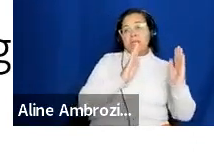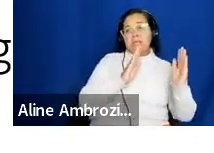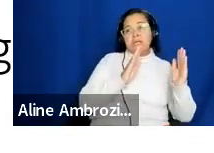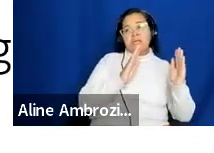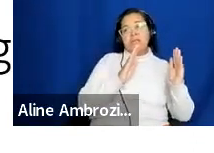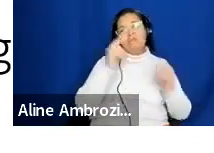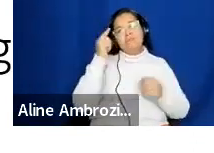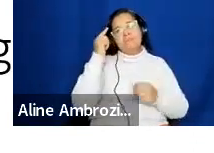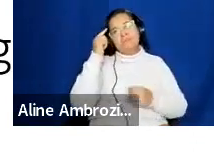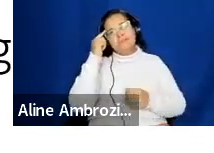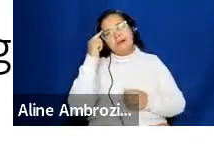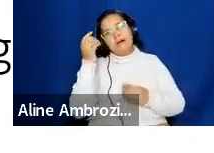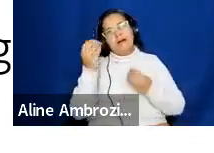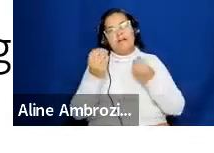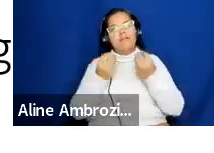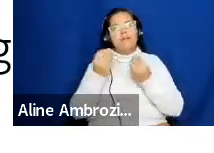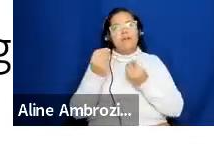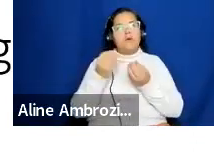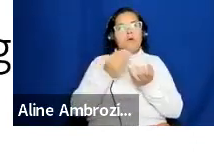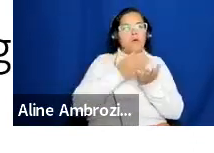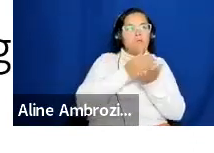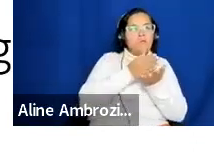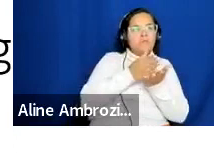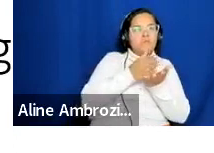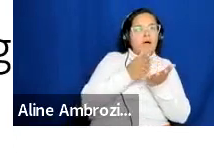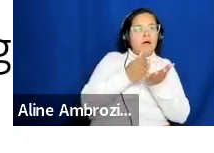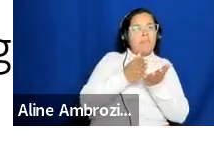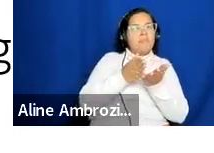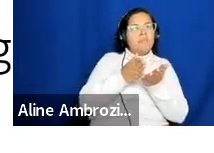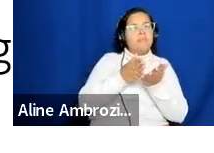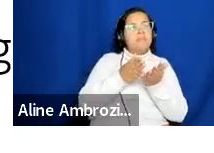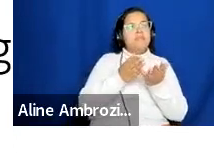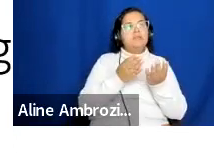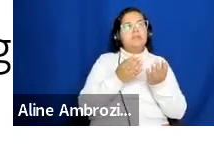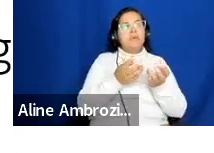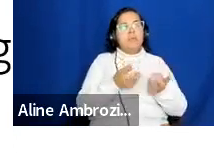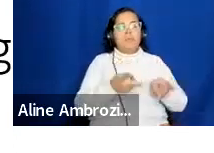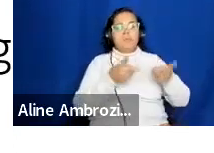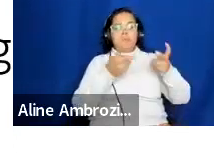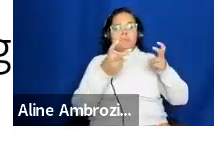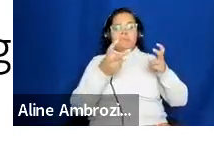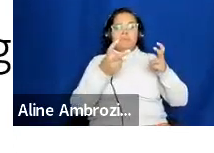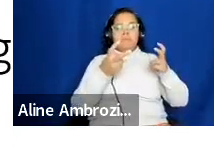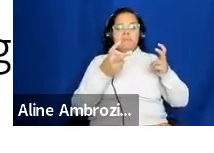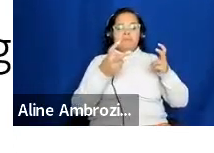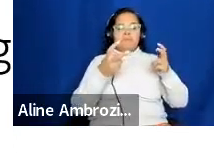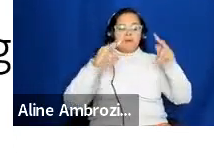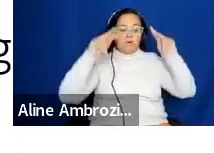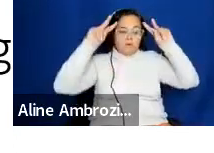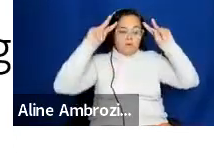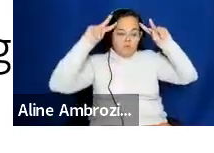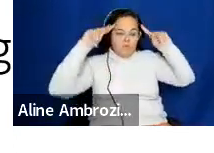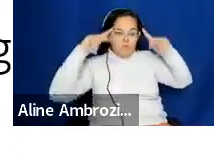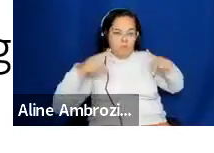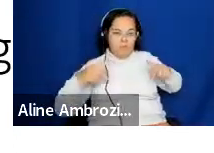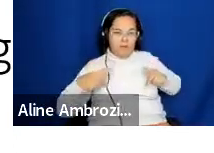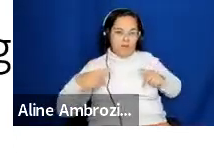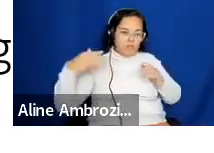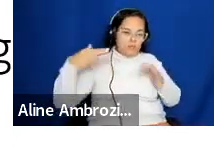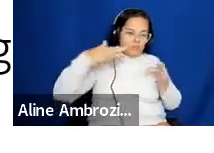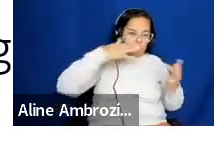development? Lower stages, higher stages, and the highest stage of communism, and so on and so forth. Now,